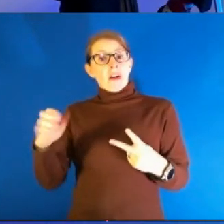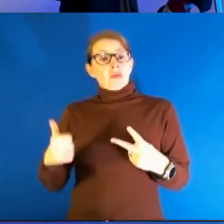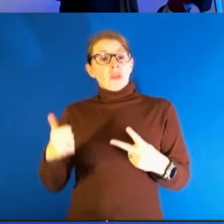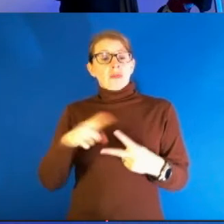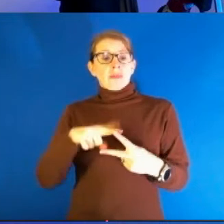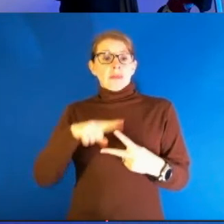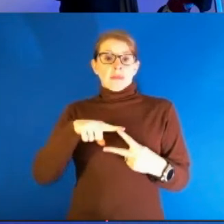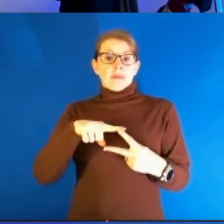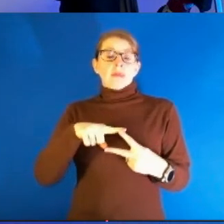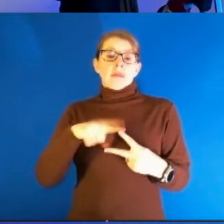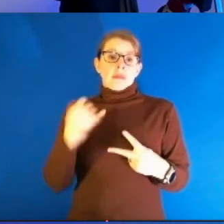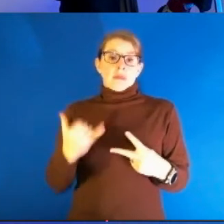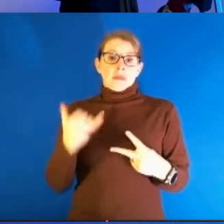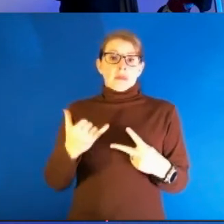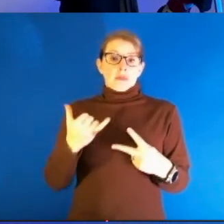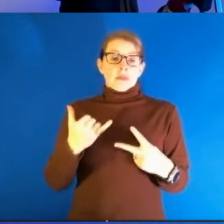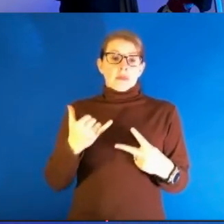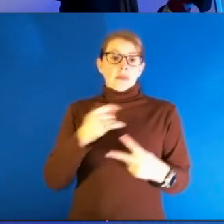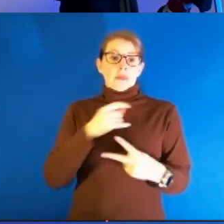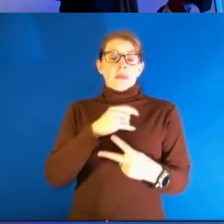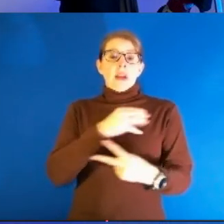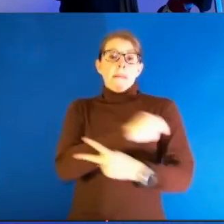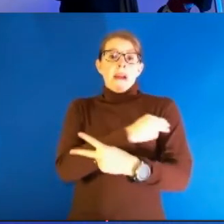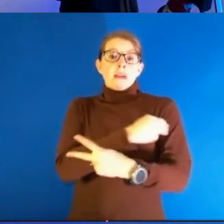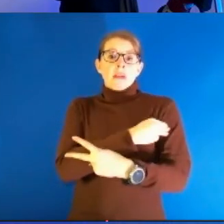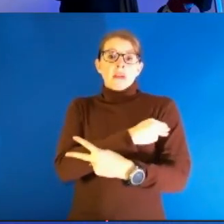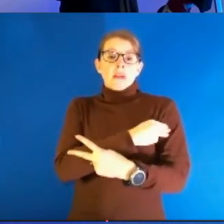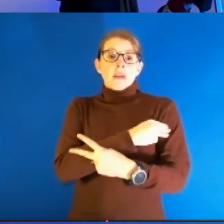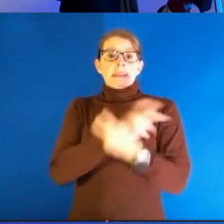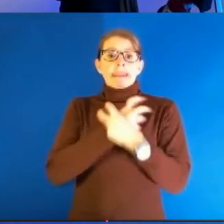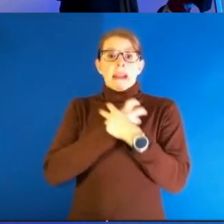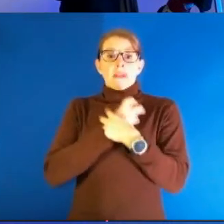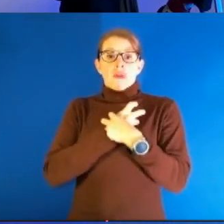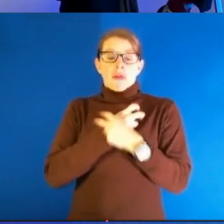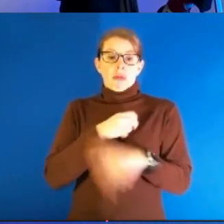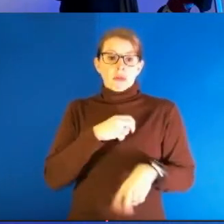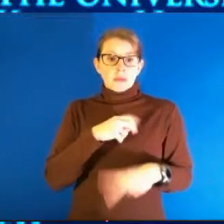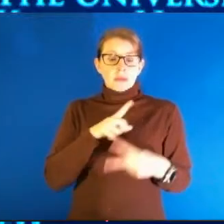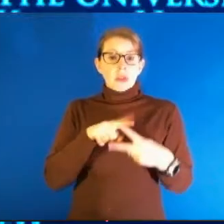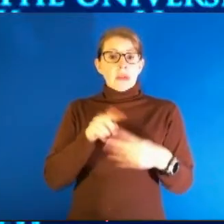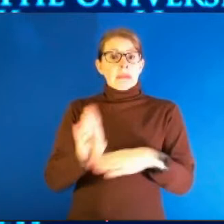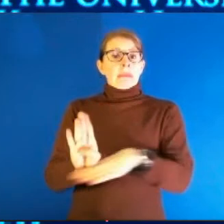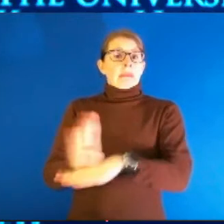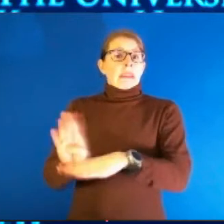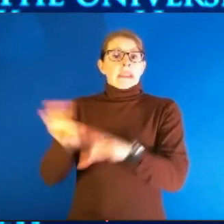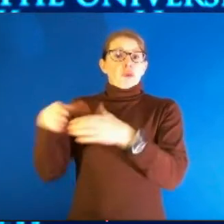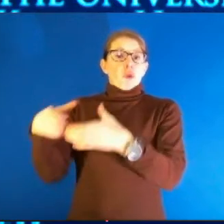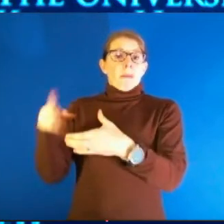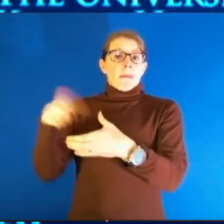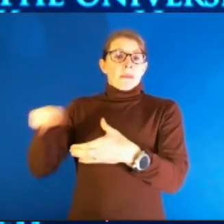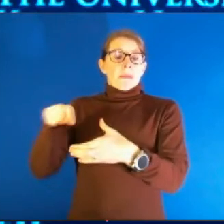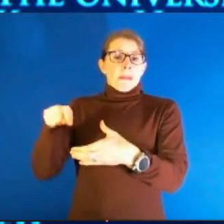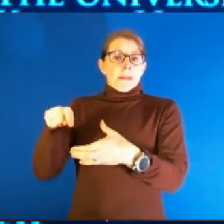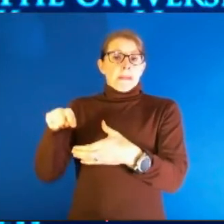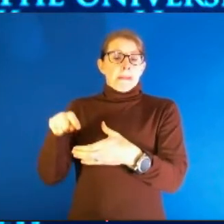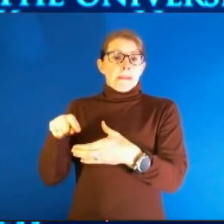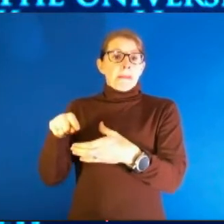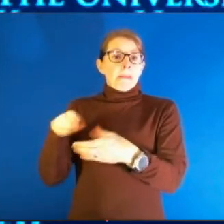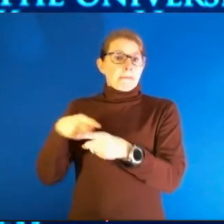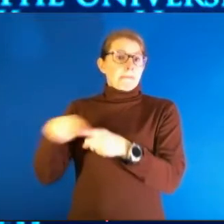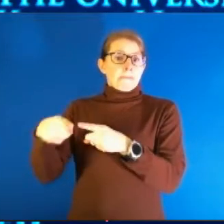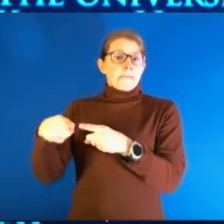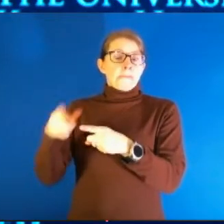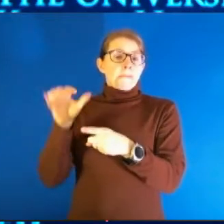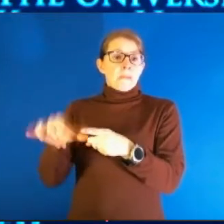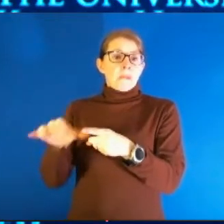seeing in our organization is musculoskeletal. Our rehab medicine team by far is the busiest group, and they are the ones who are doing and dealing with the